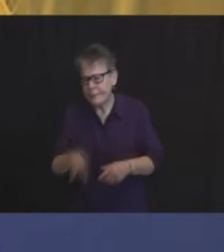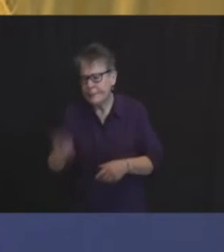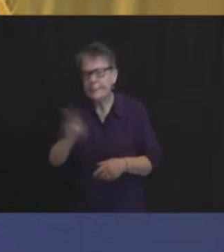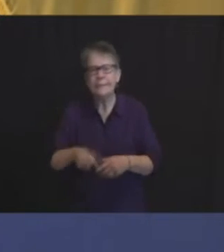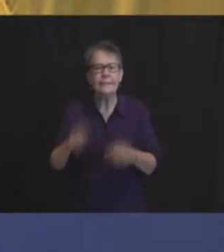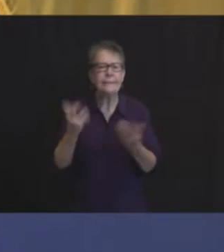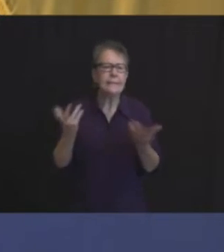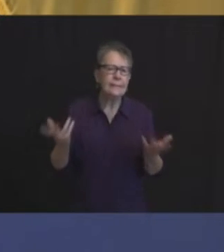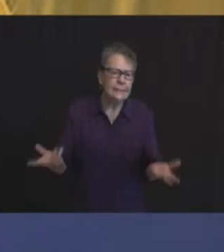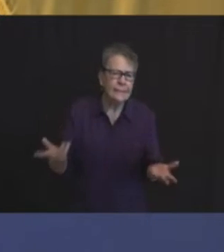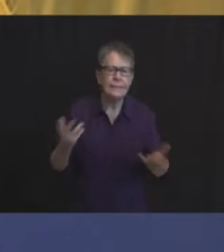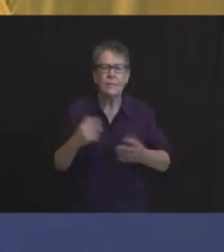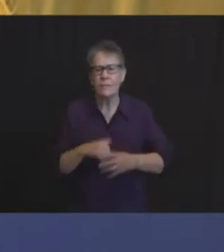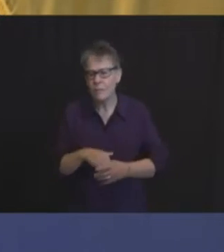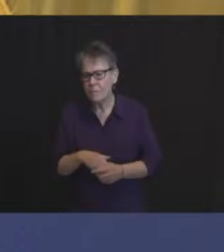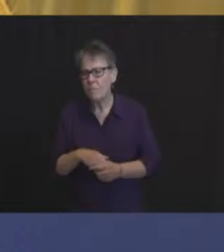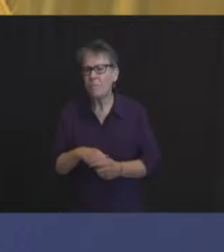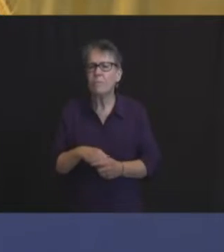mistake. So,